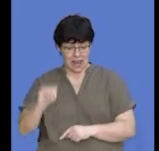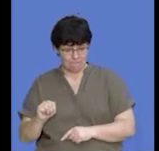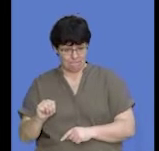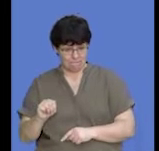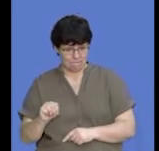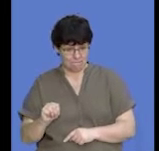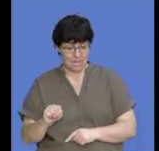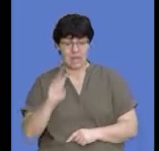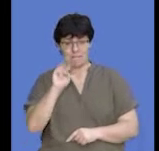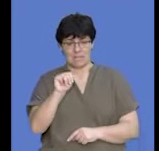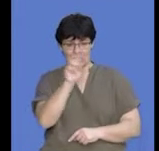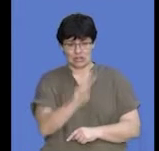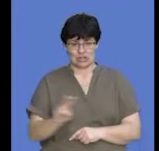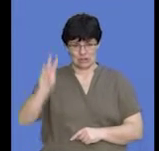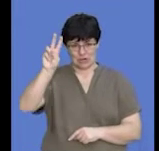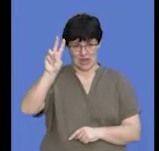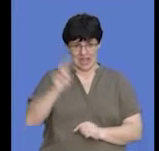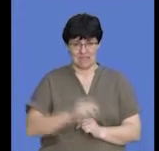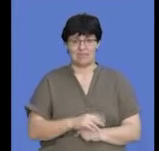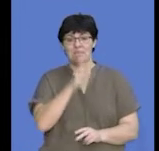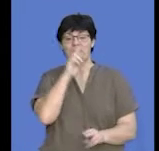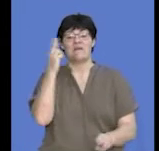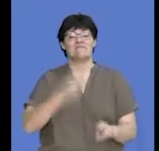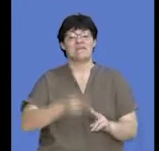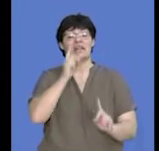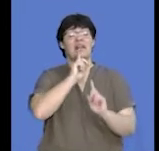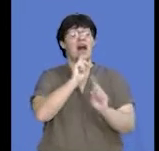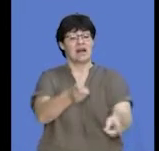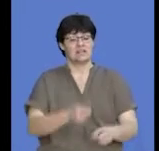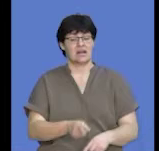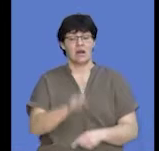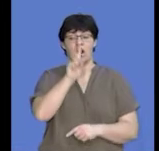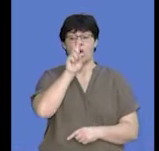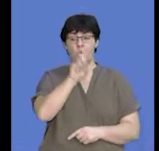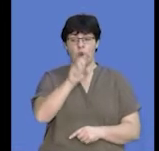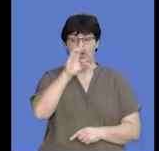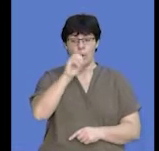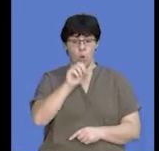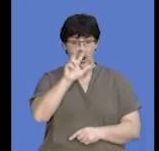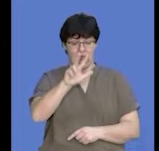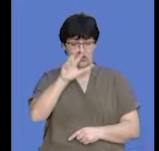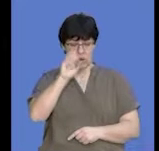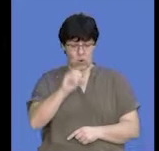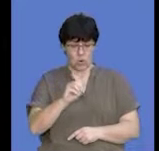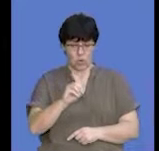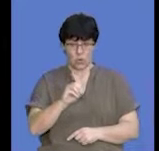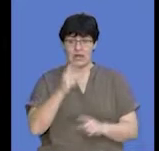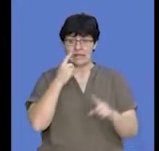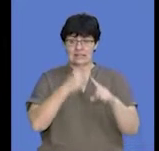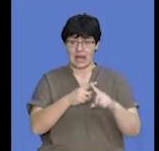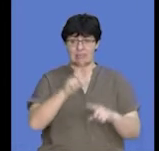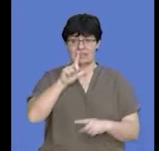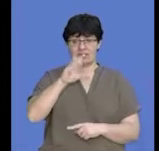meters, meters squared, and my final answer, 1080 times 70,